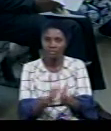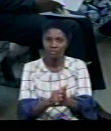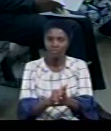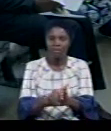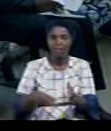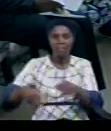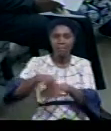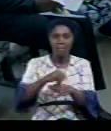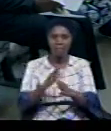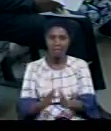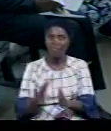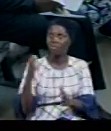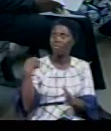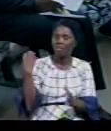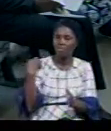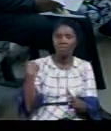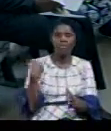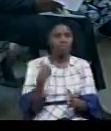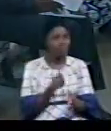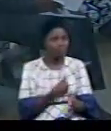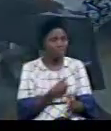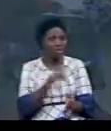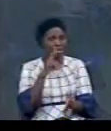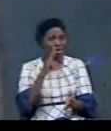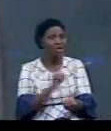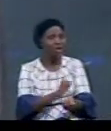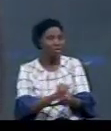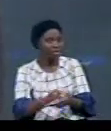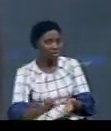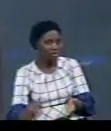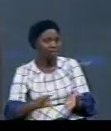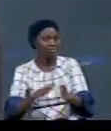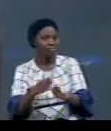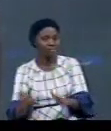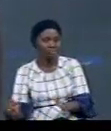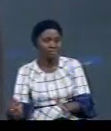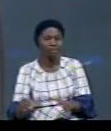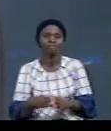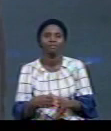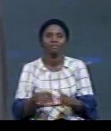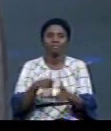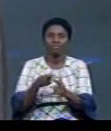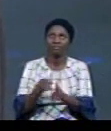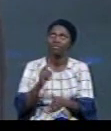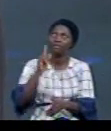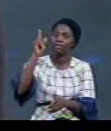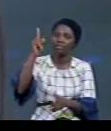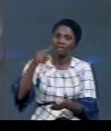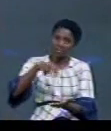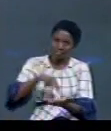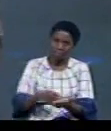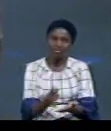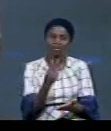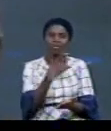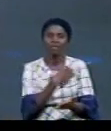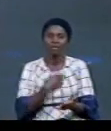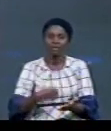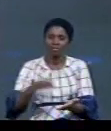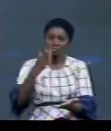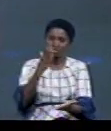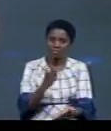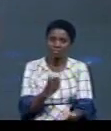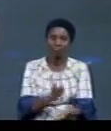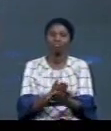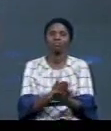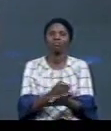perish. Then he arose and rebuked the wind and the